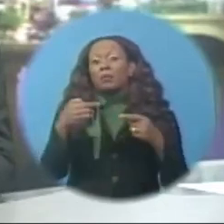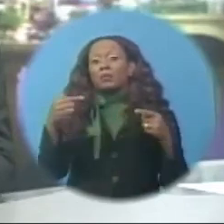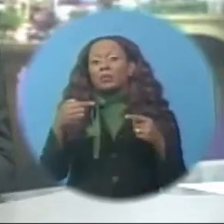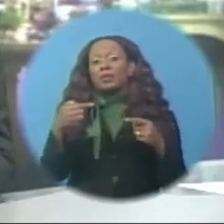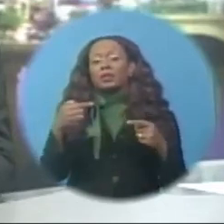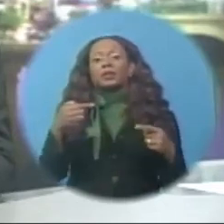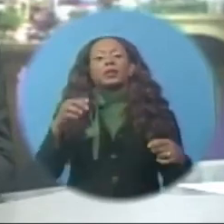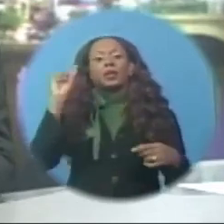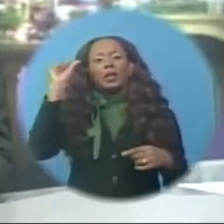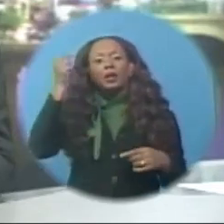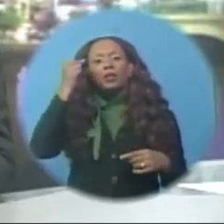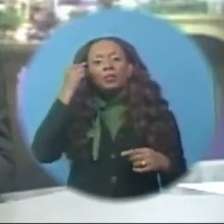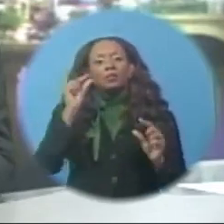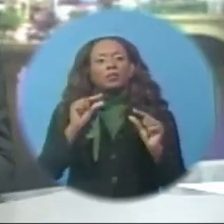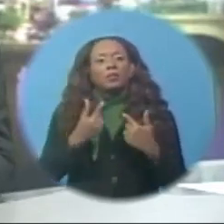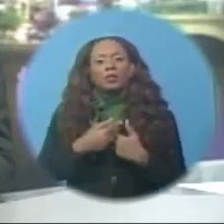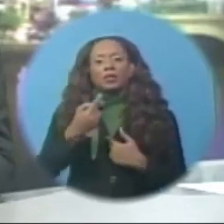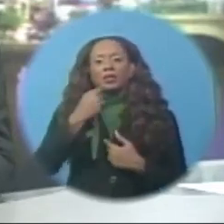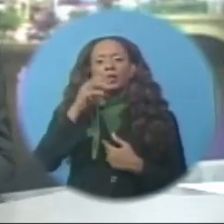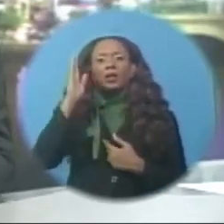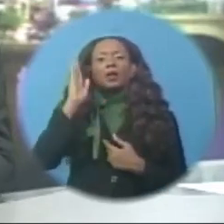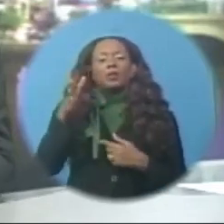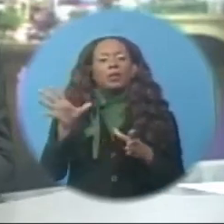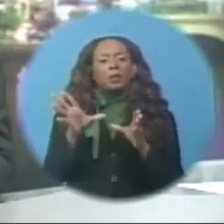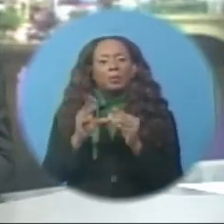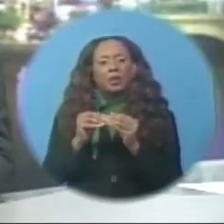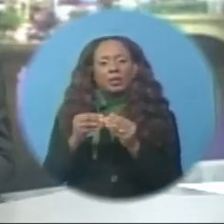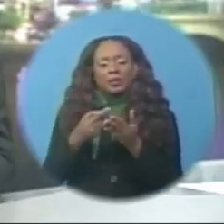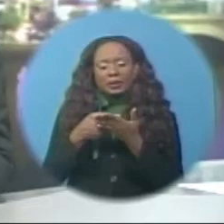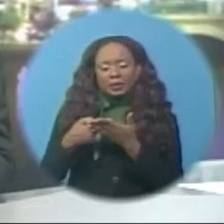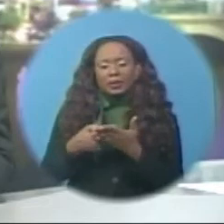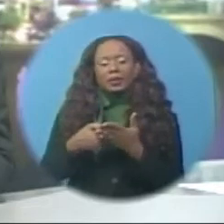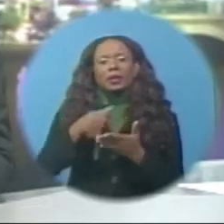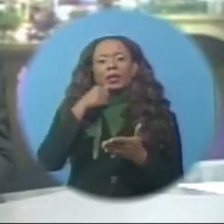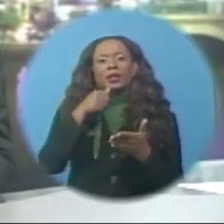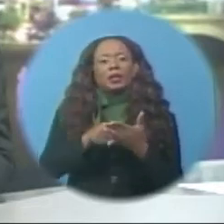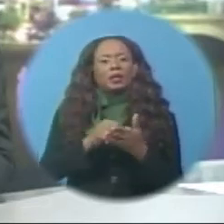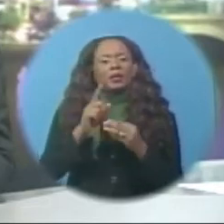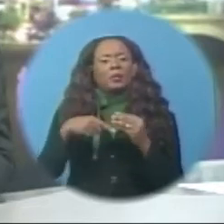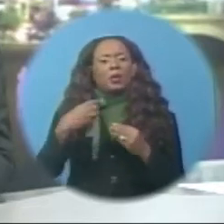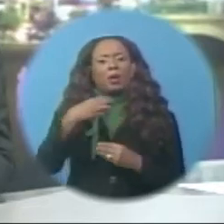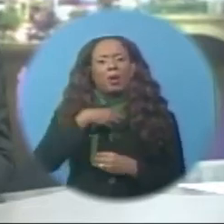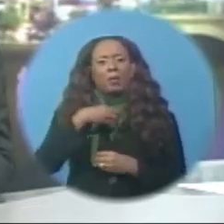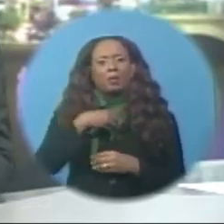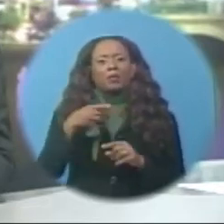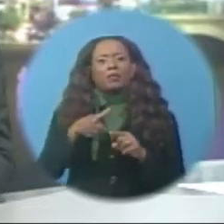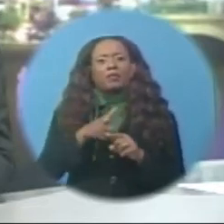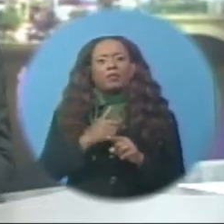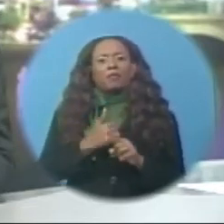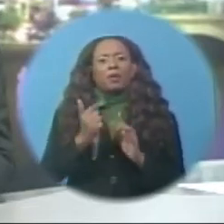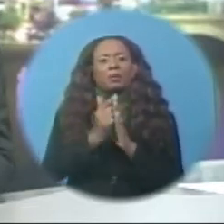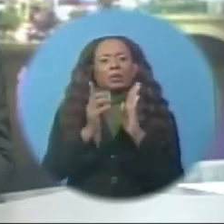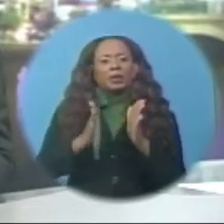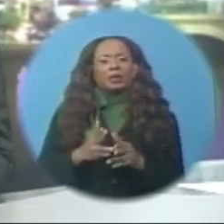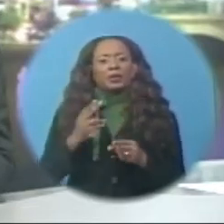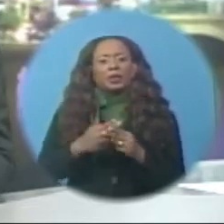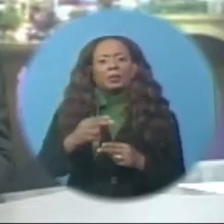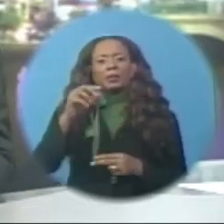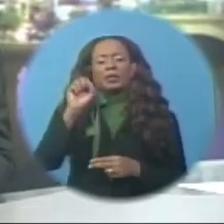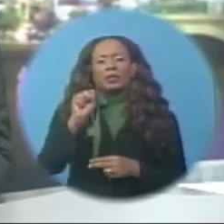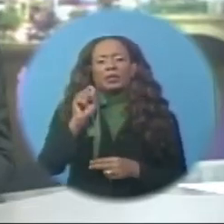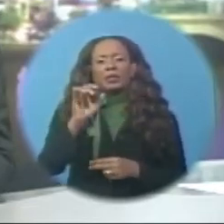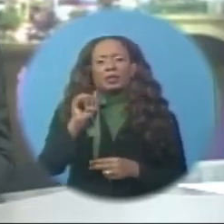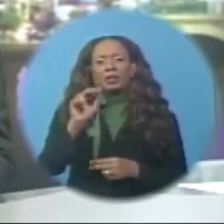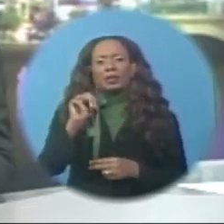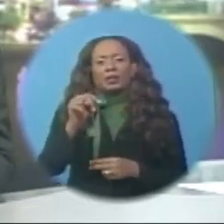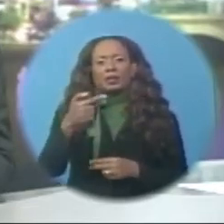says it will meet to discuss a letter of complaint from opposition legislator Ganga Singh. Singh is claiming that the national executive acted